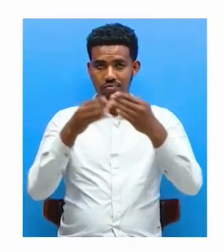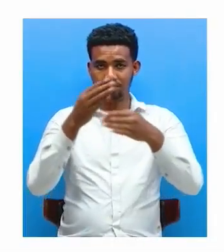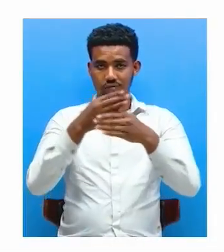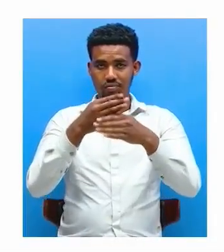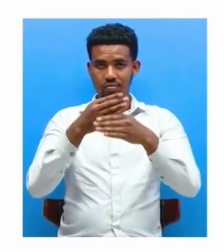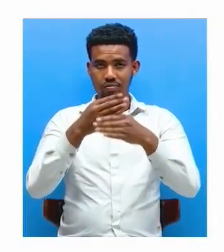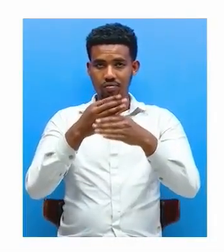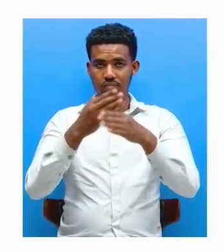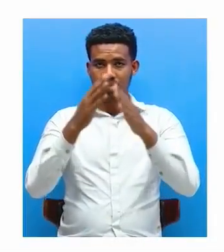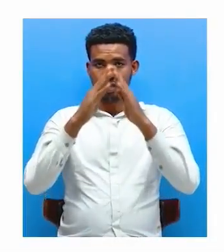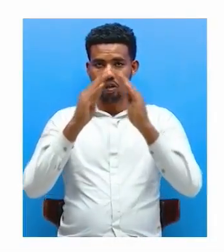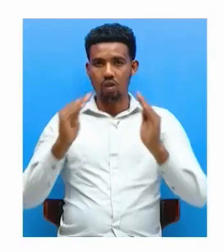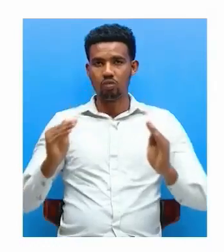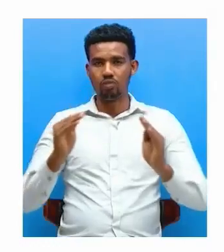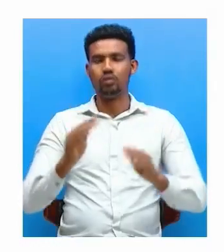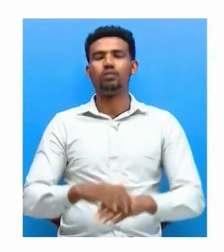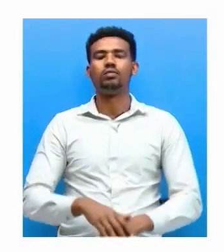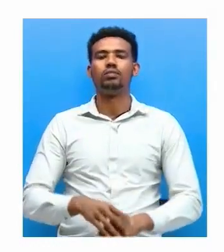house.